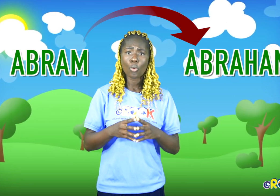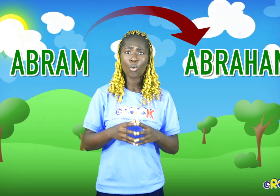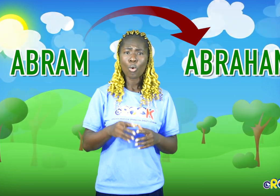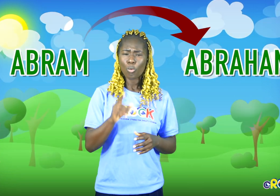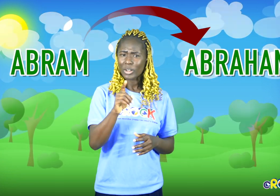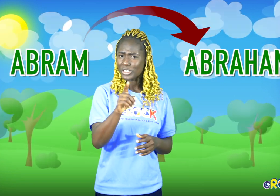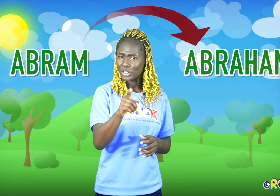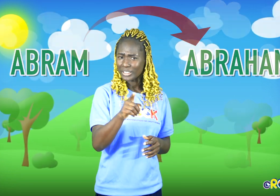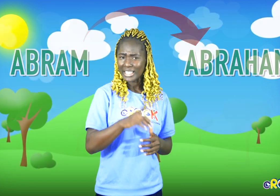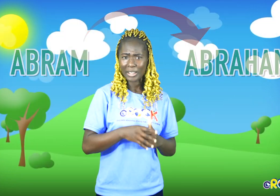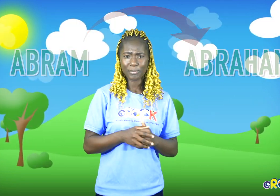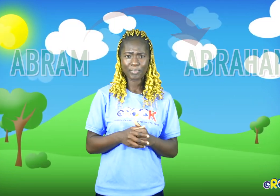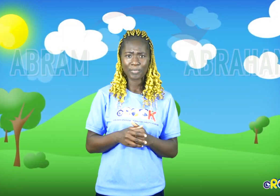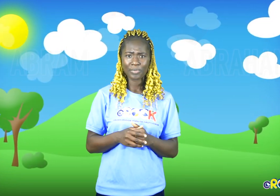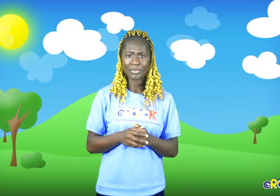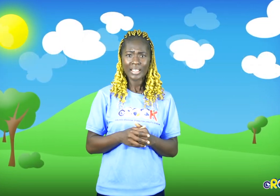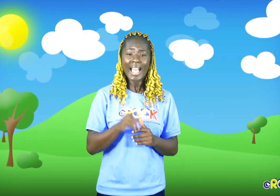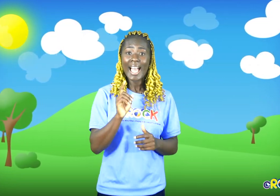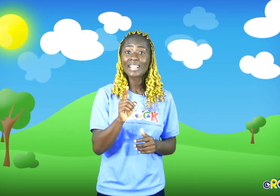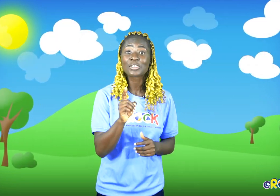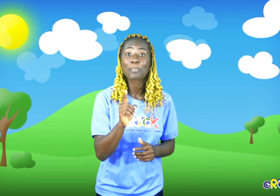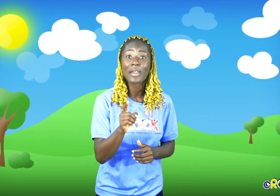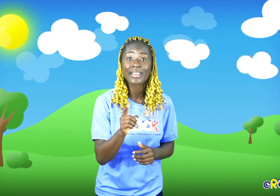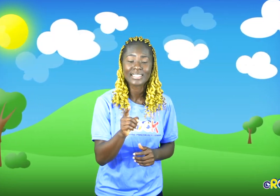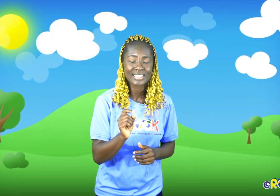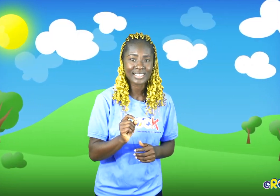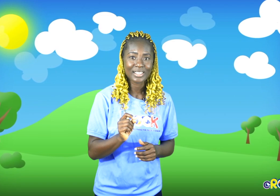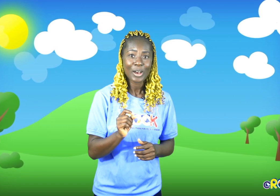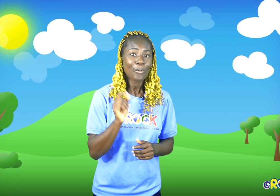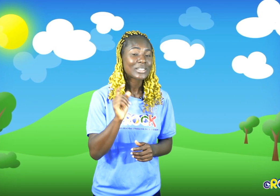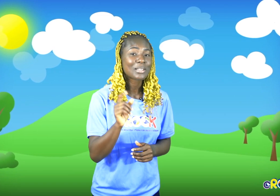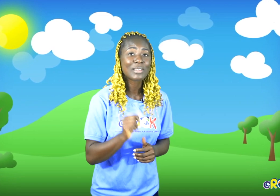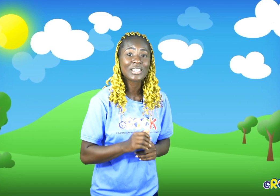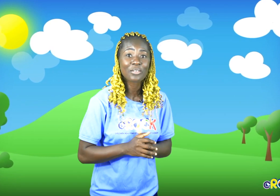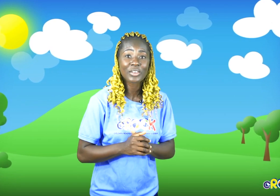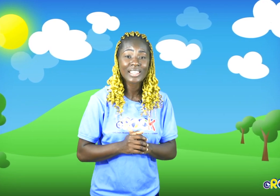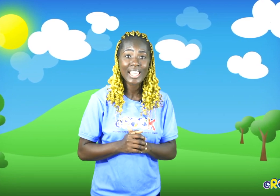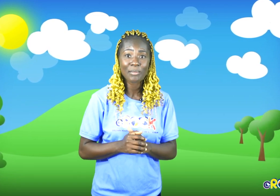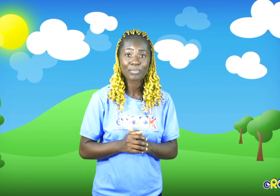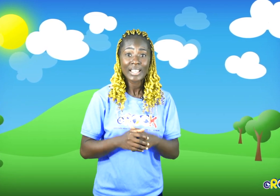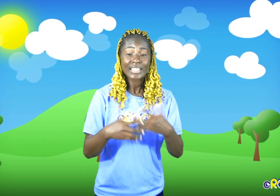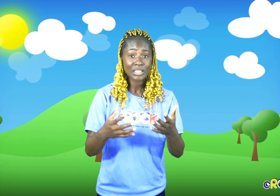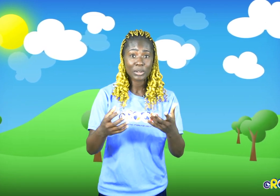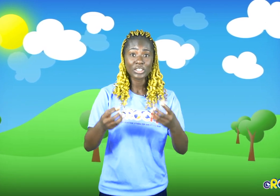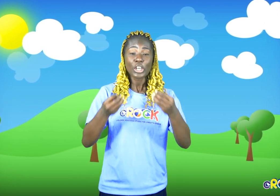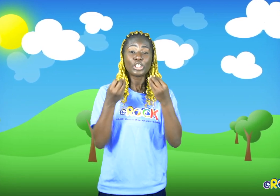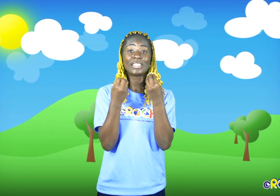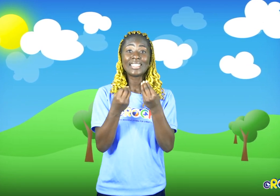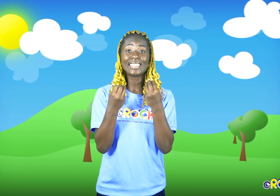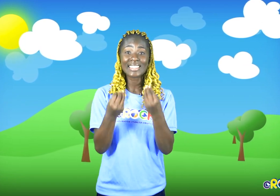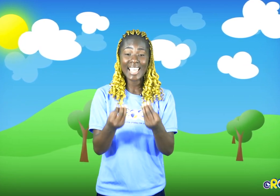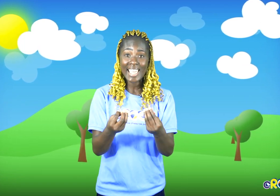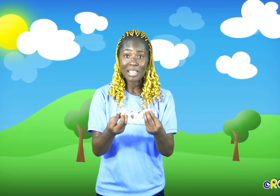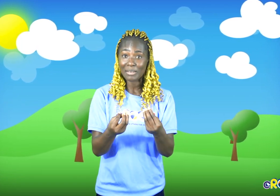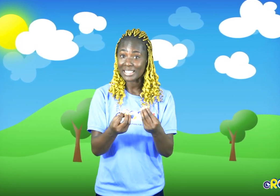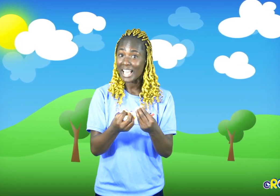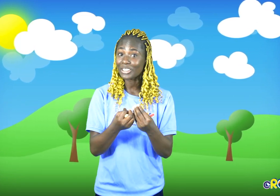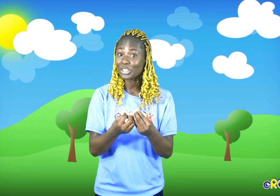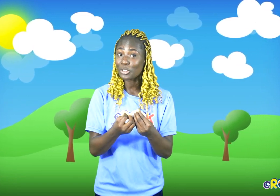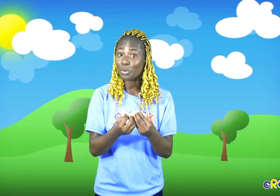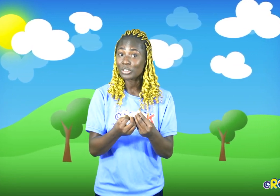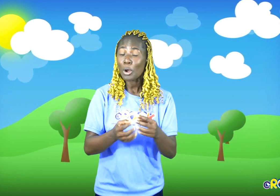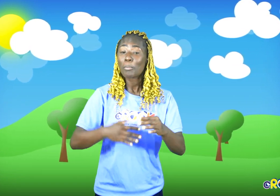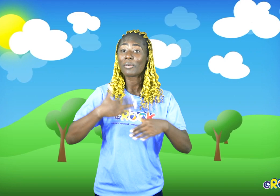So what's your name? Ask your parents, what's the meaning of your name? Yes, because the name